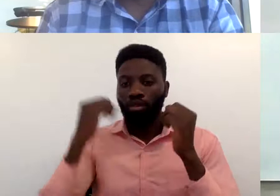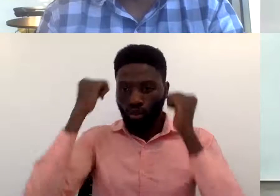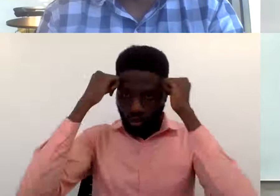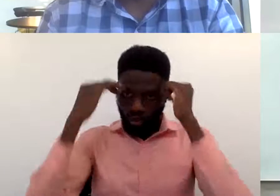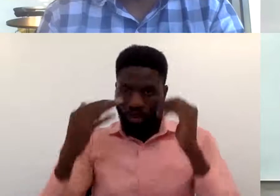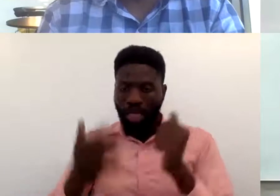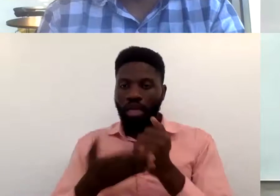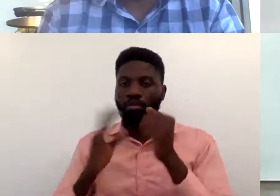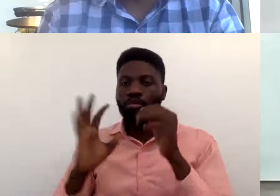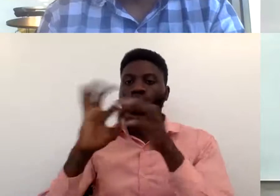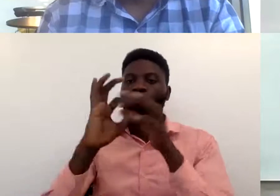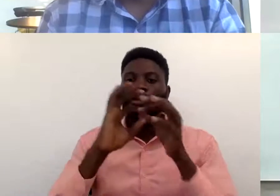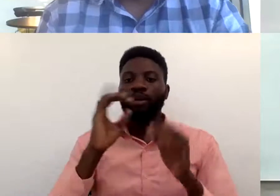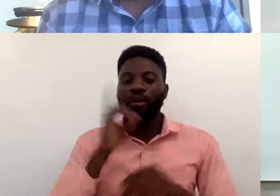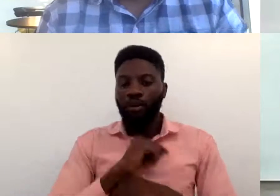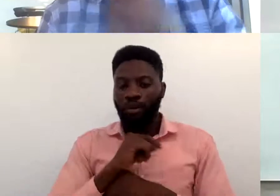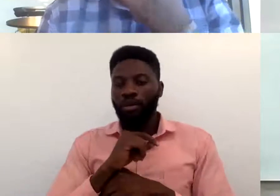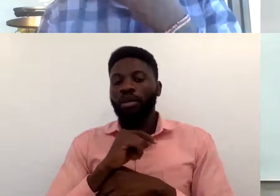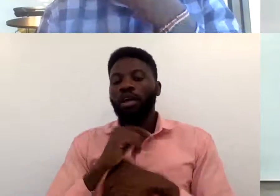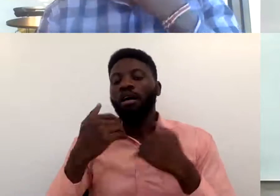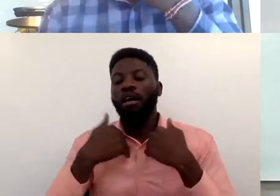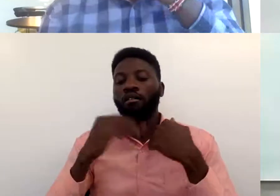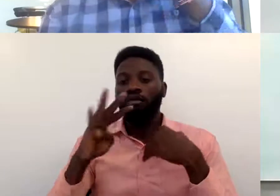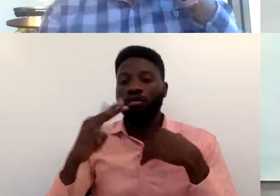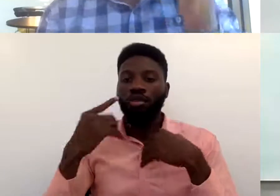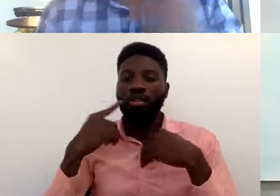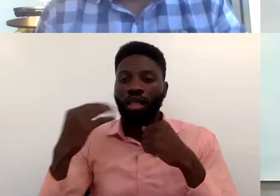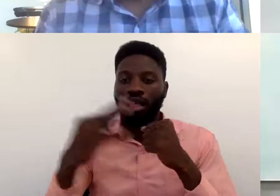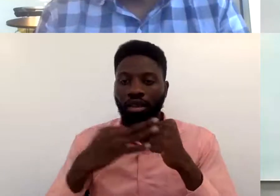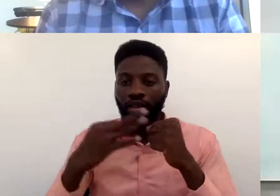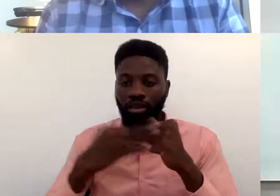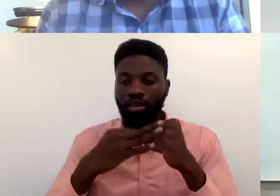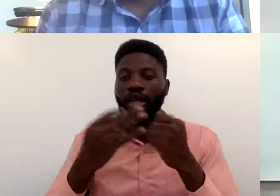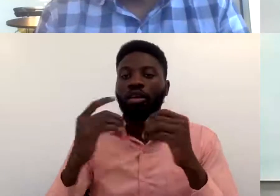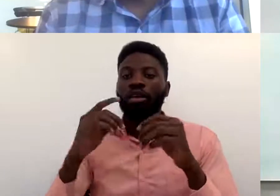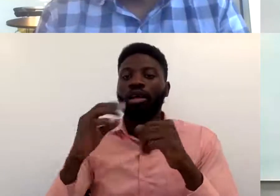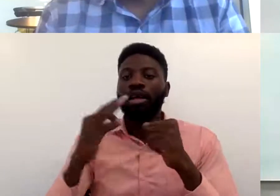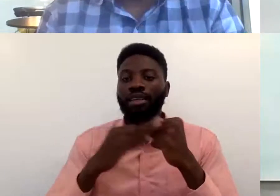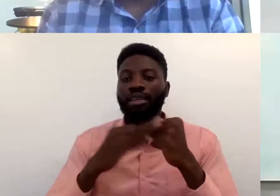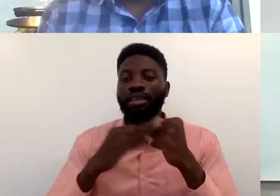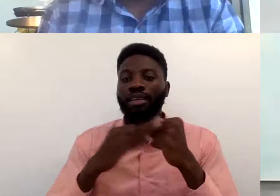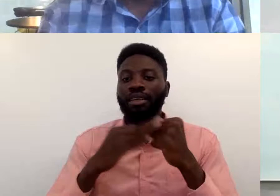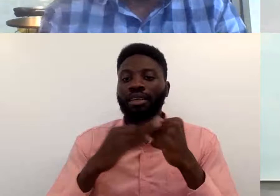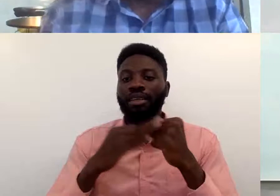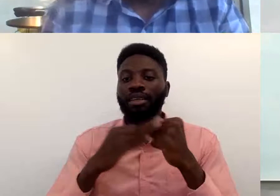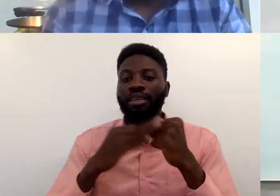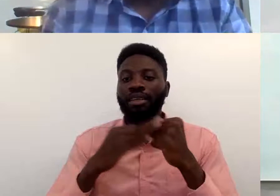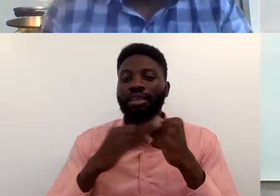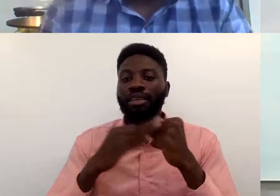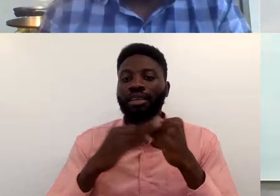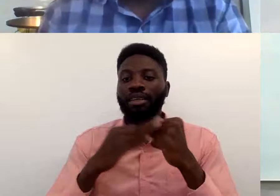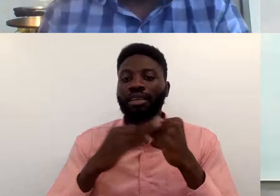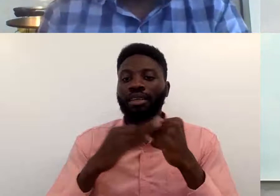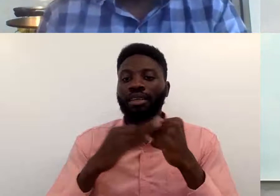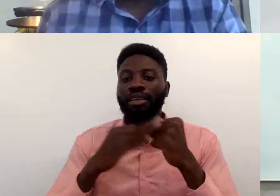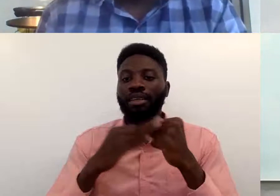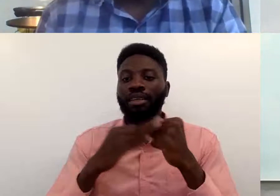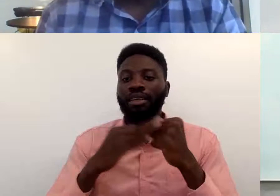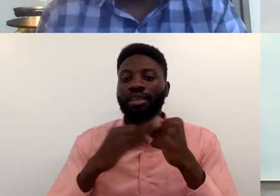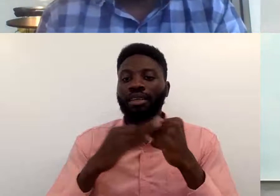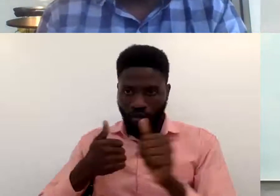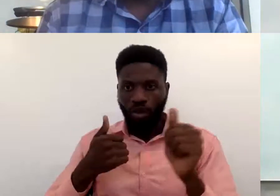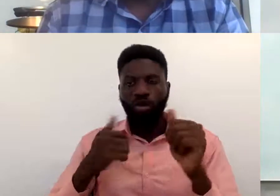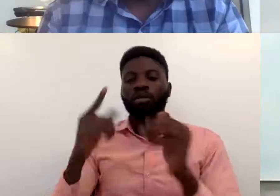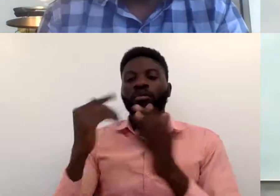of 4,800 students who have been following keenly on what this program is doing. So